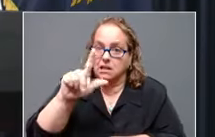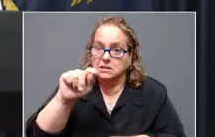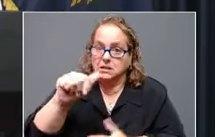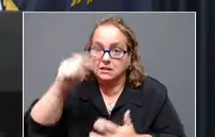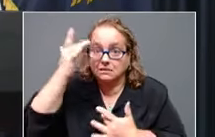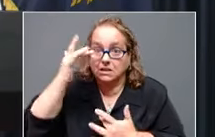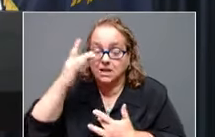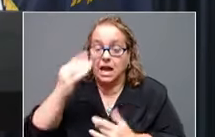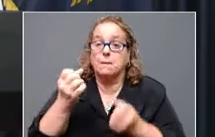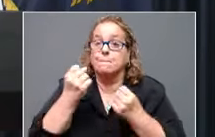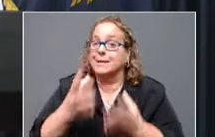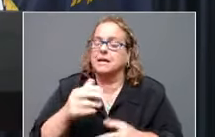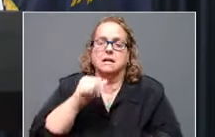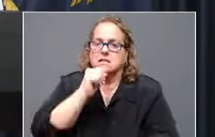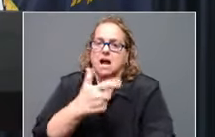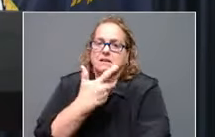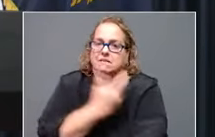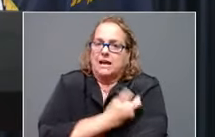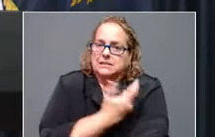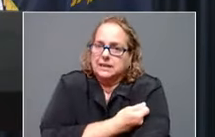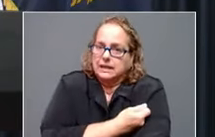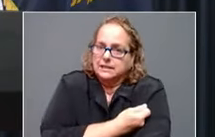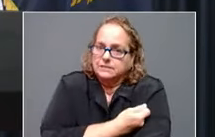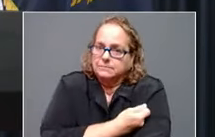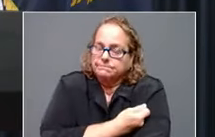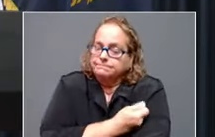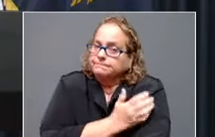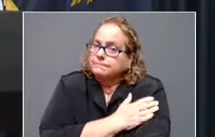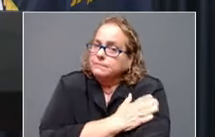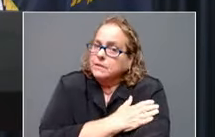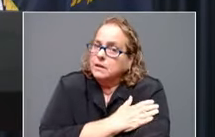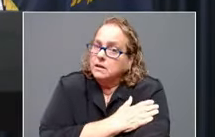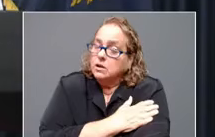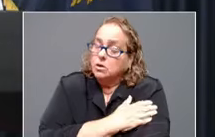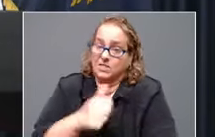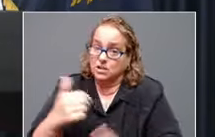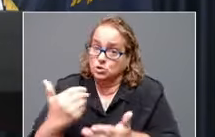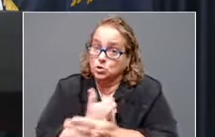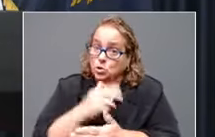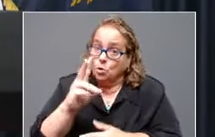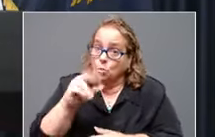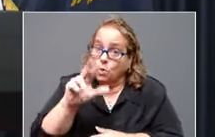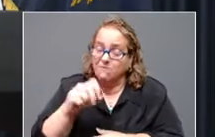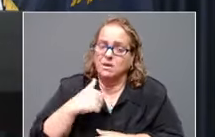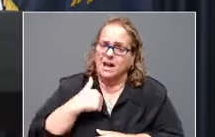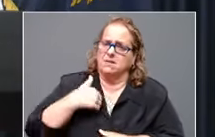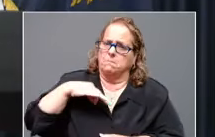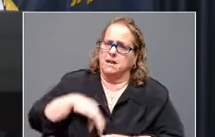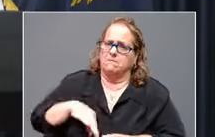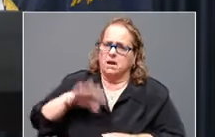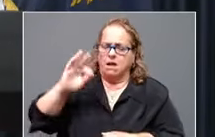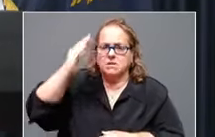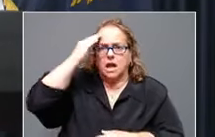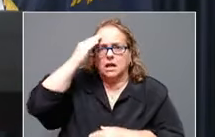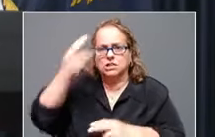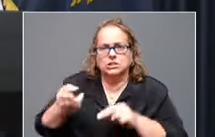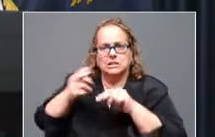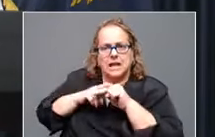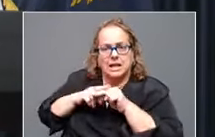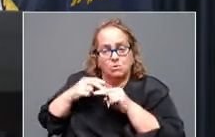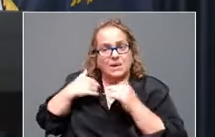as many of them prolonged seeking treatment for their illnesses due to the pandemic and our rising COVID numbers.